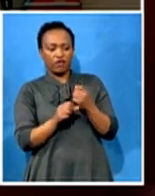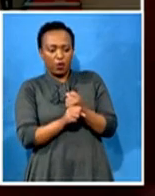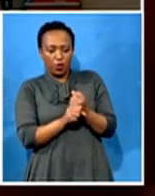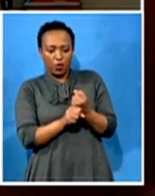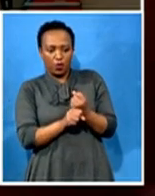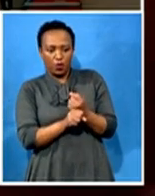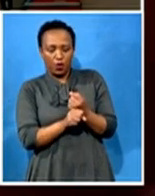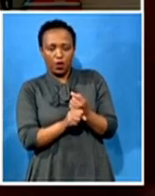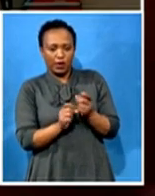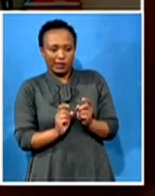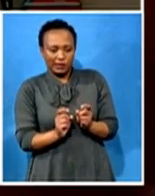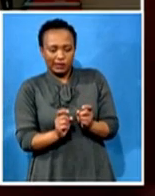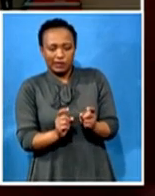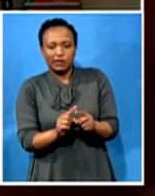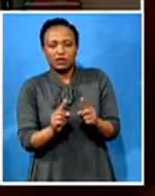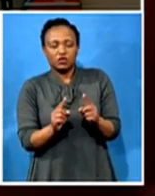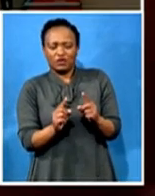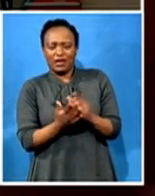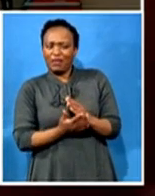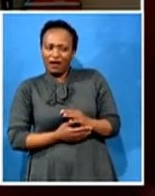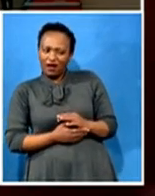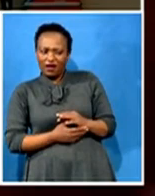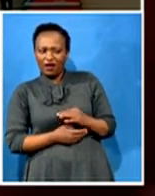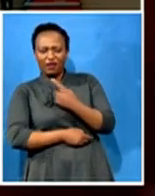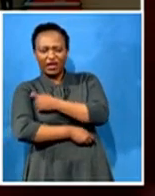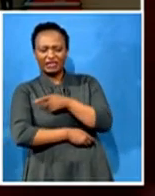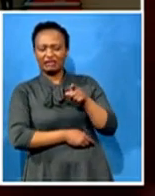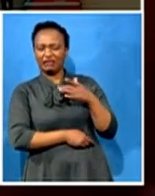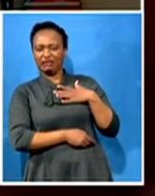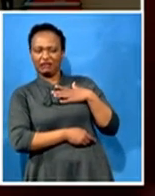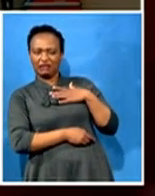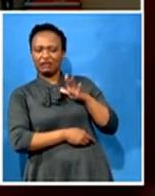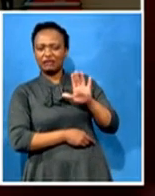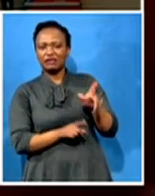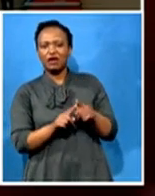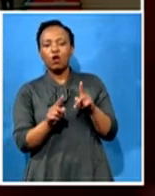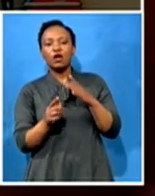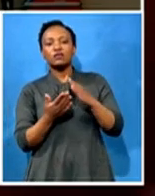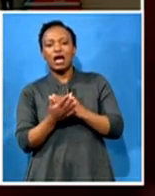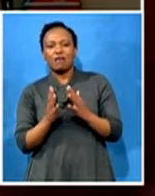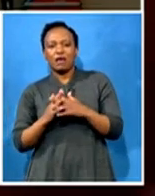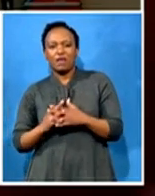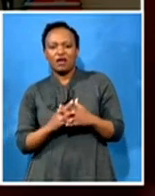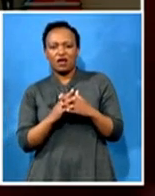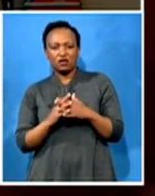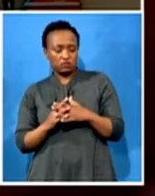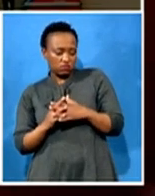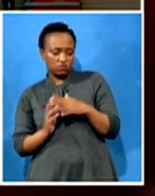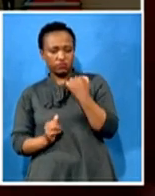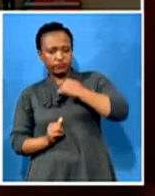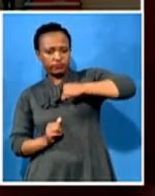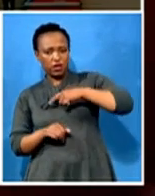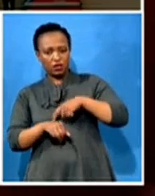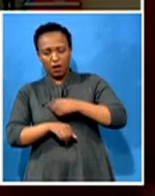There's a section of society in America that say they might not take the vaccine when it comes. They're scared of what